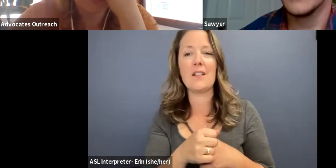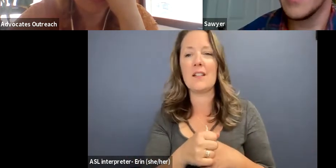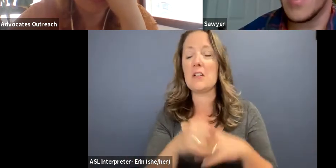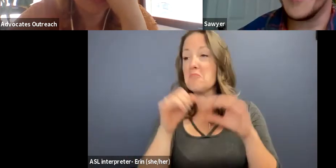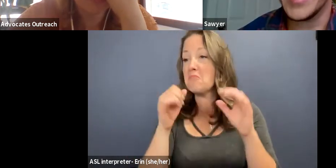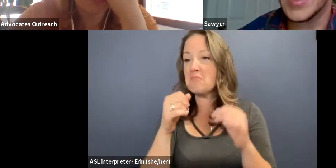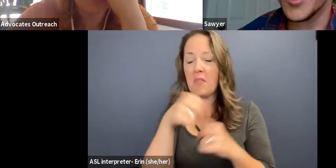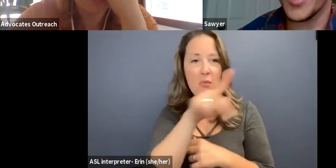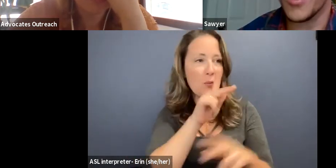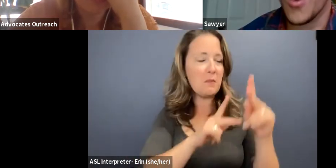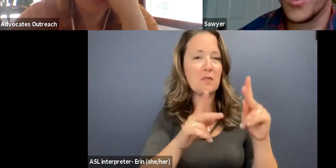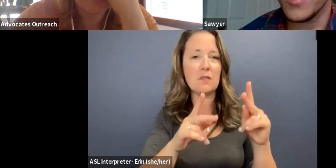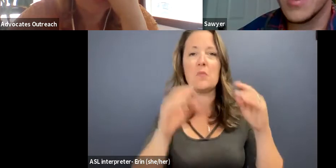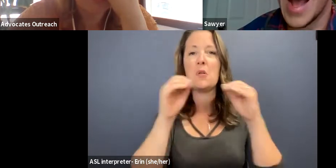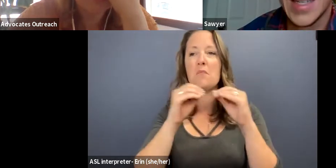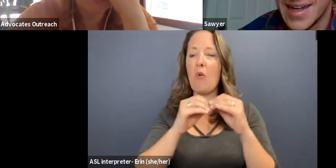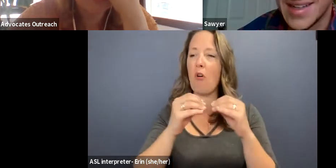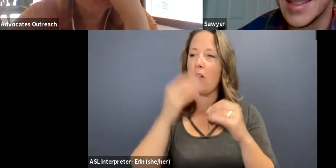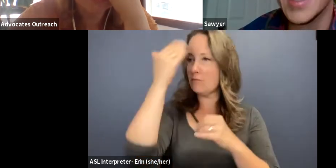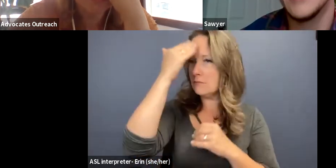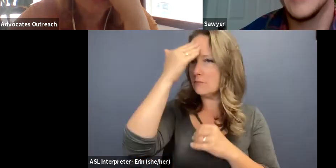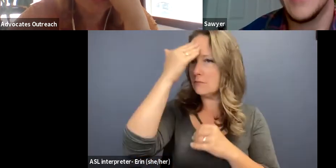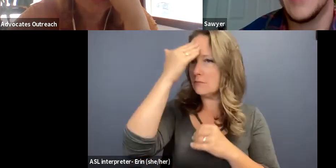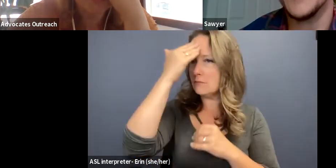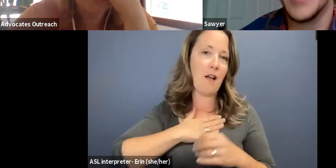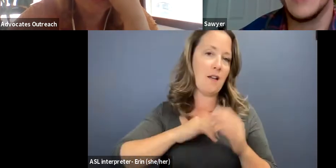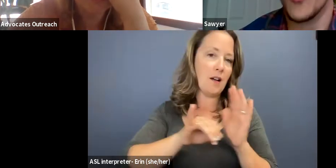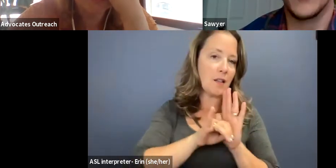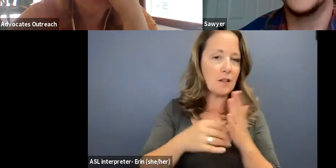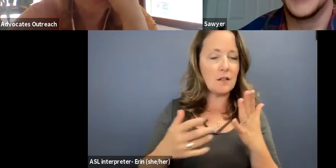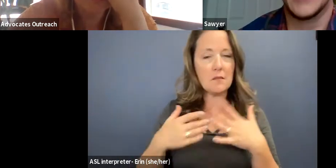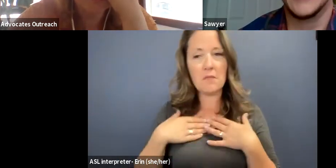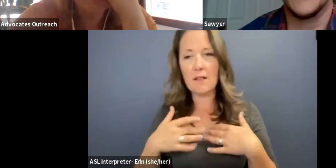and then same author.